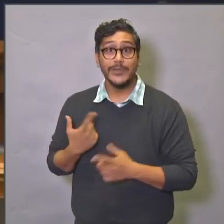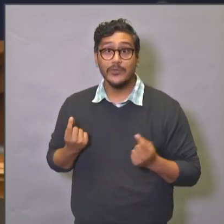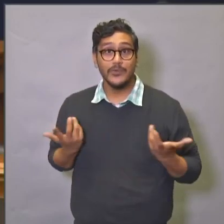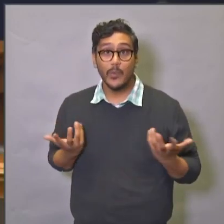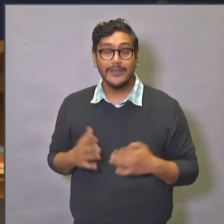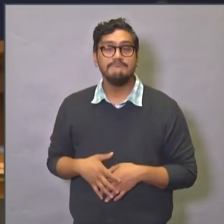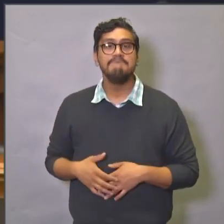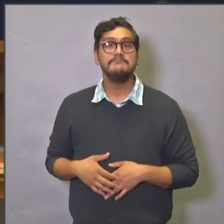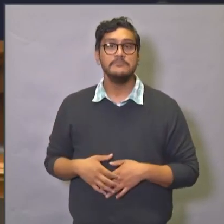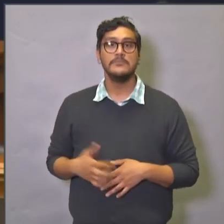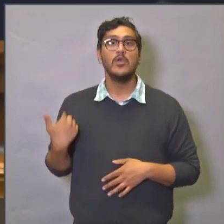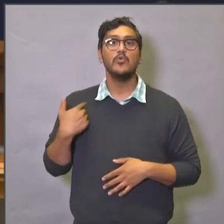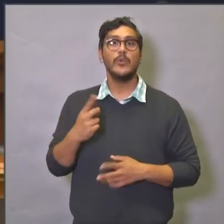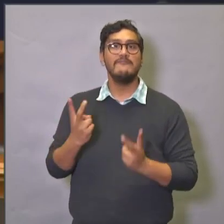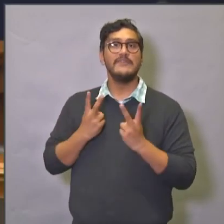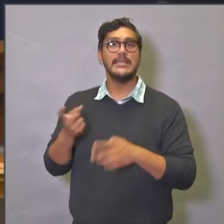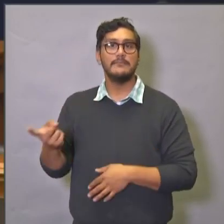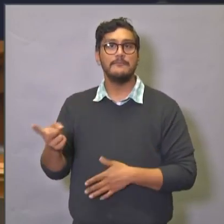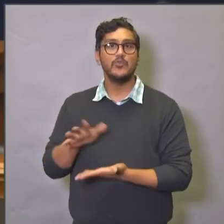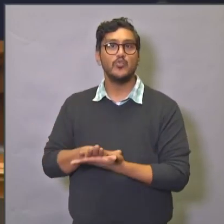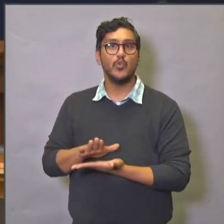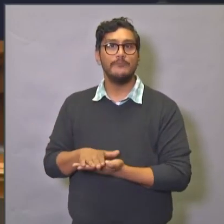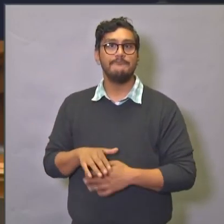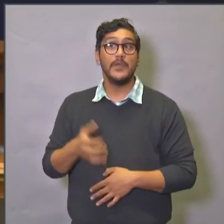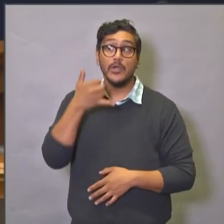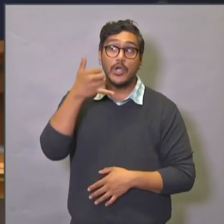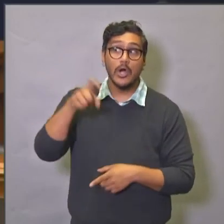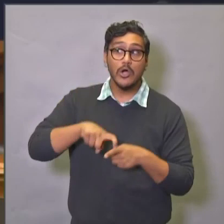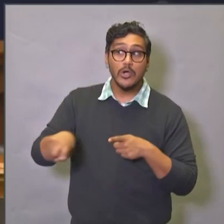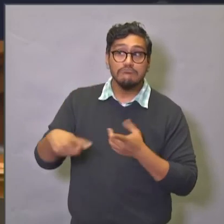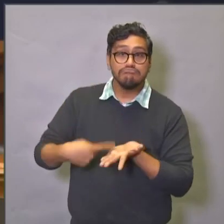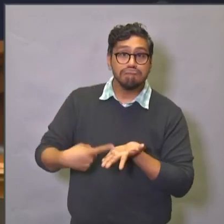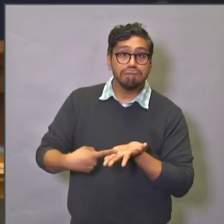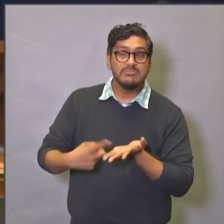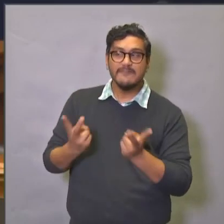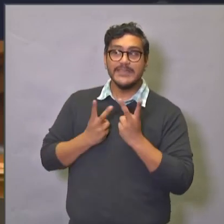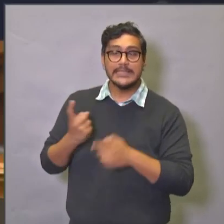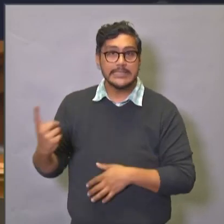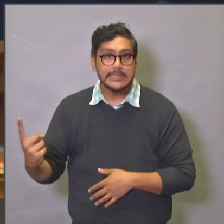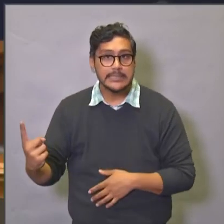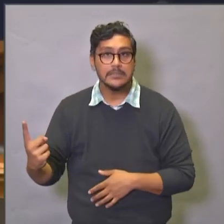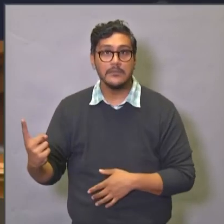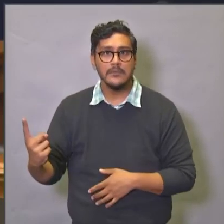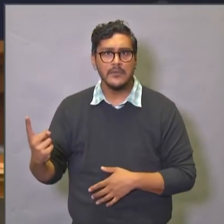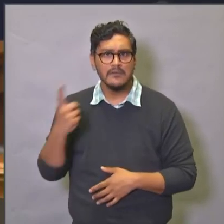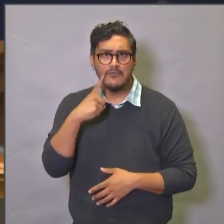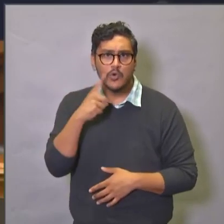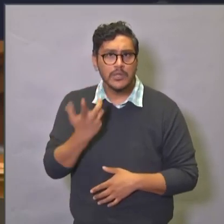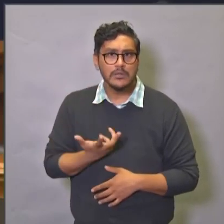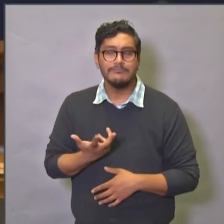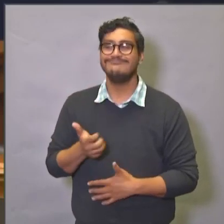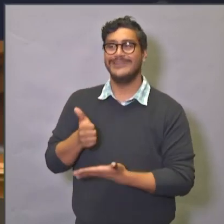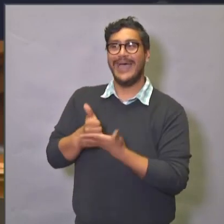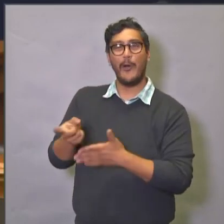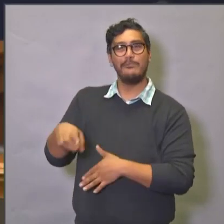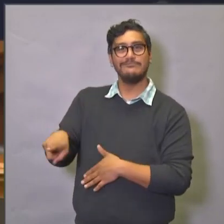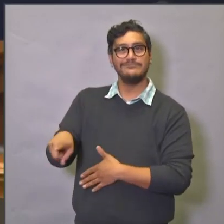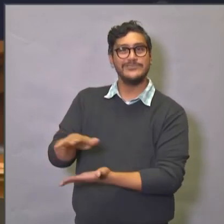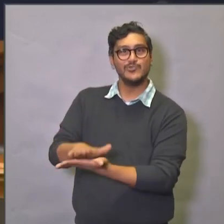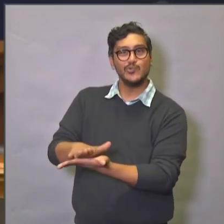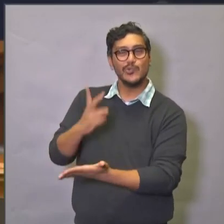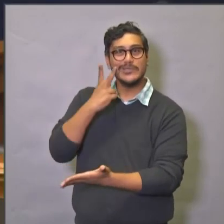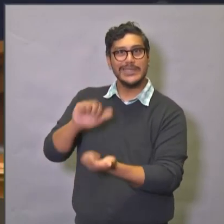at every school. We're doing calls and site visits so that we can help schools take a look at what they can do